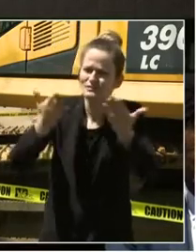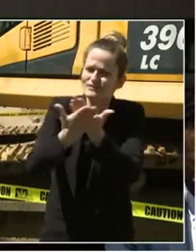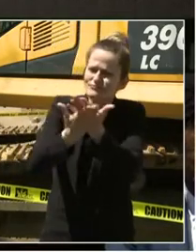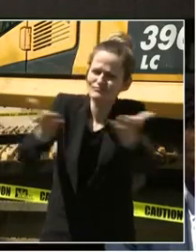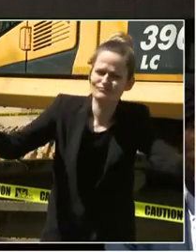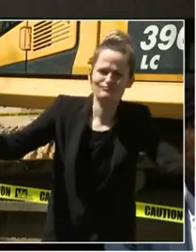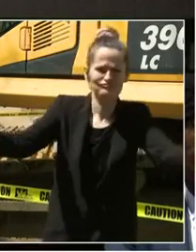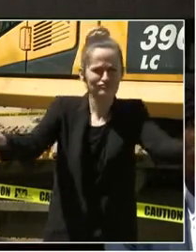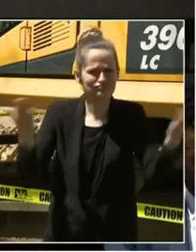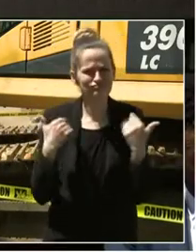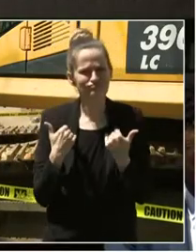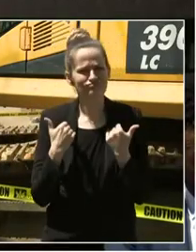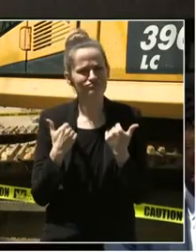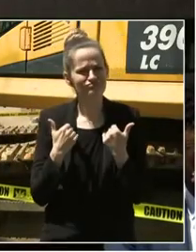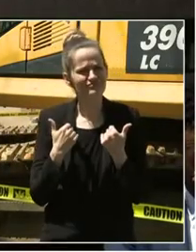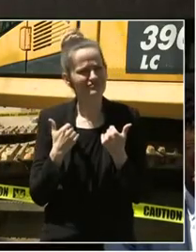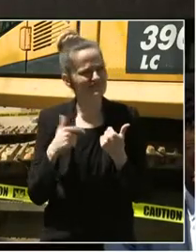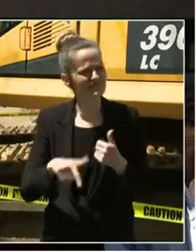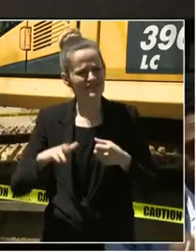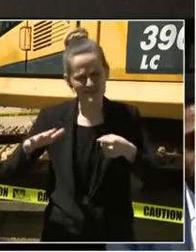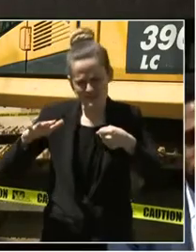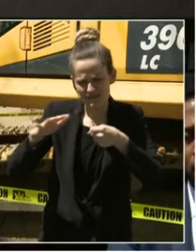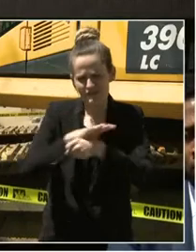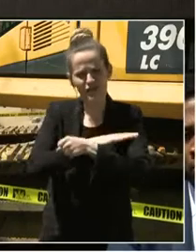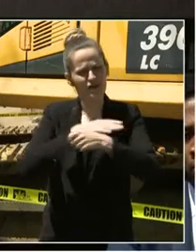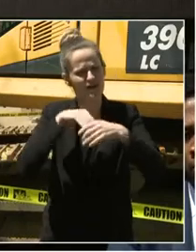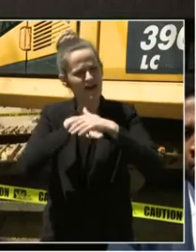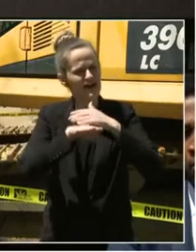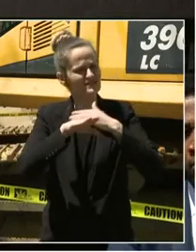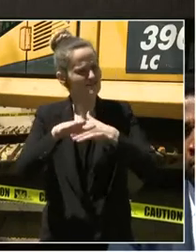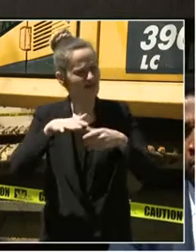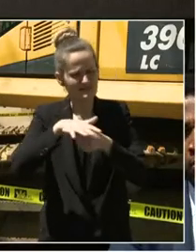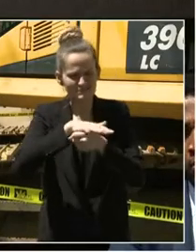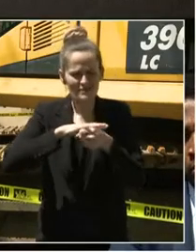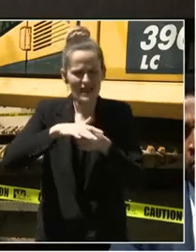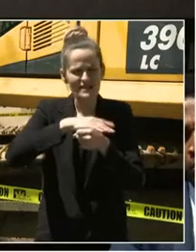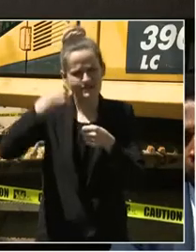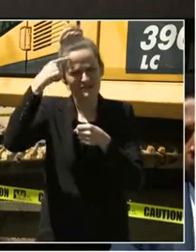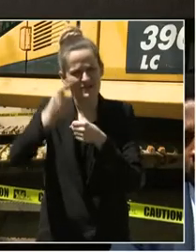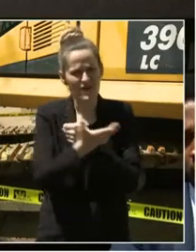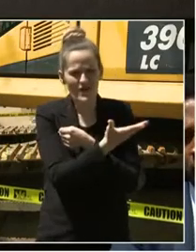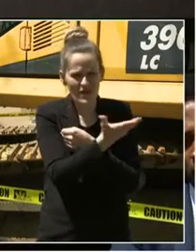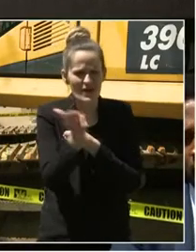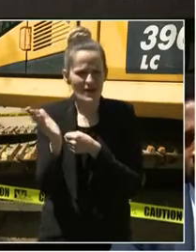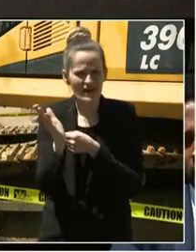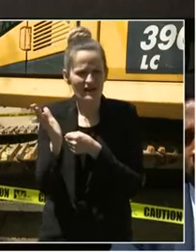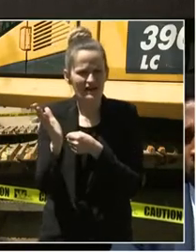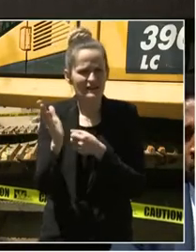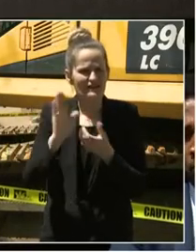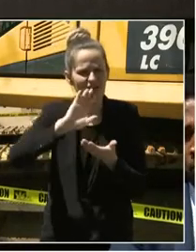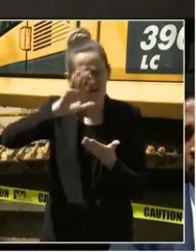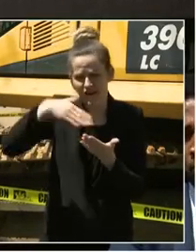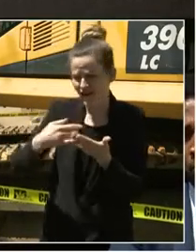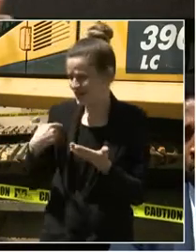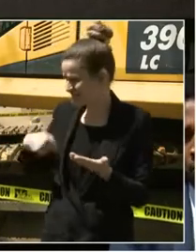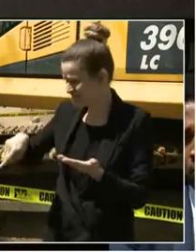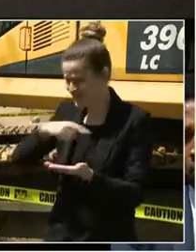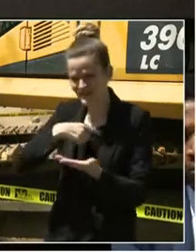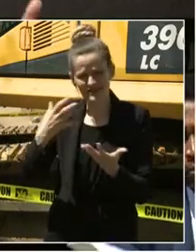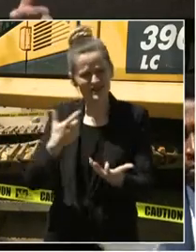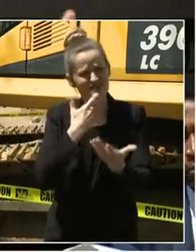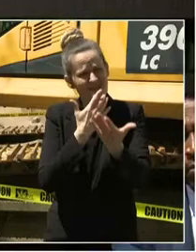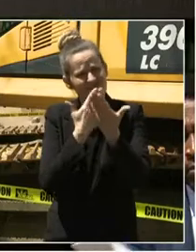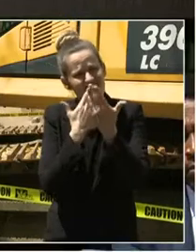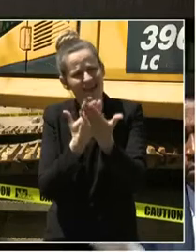entire setting for them. And so let's all say thanks for this being done, and when we're